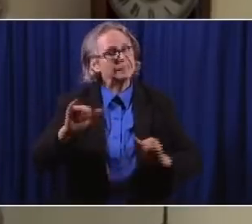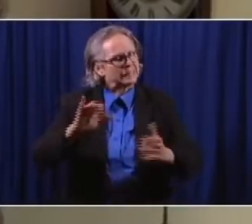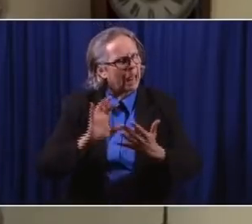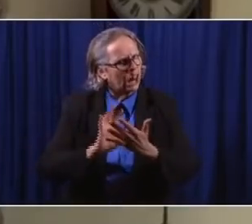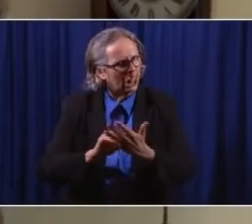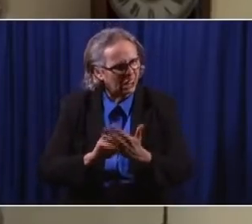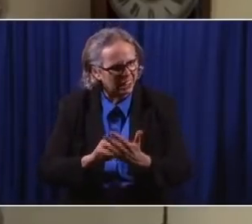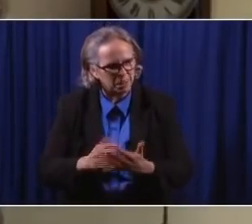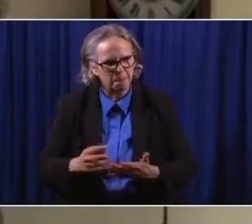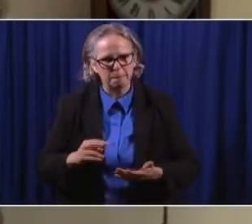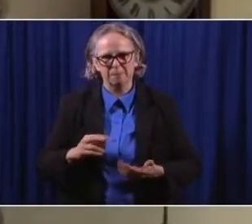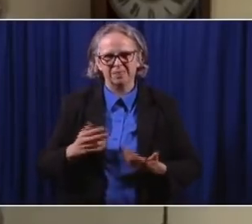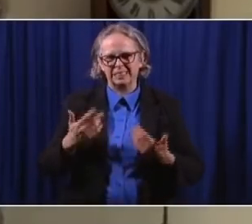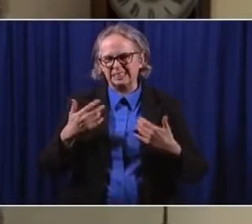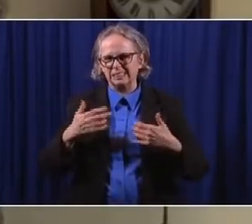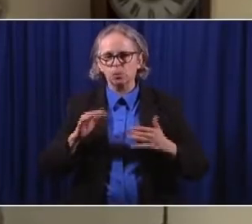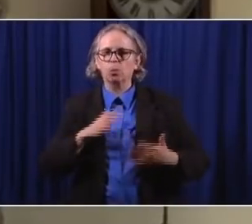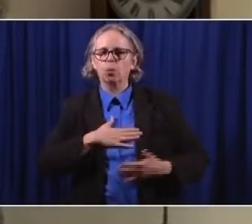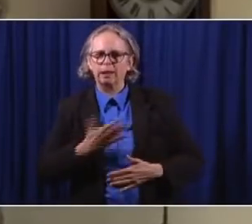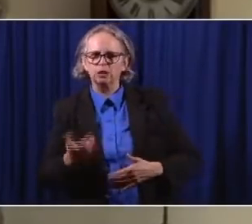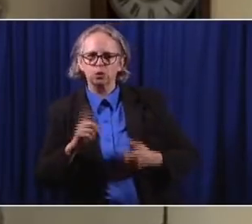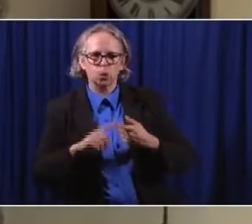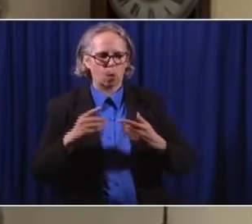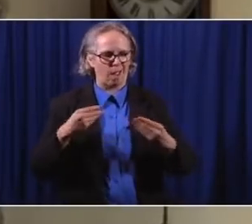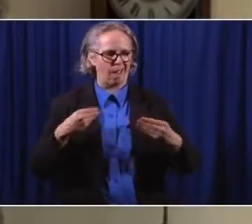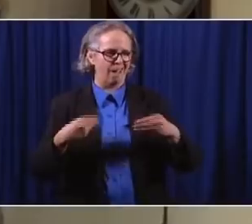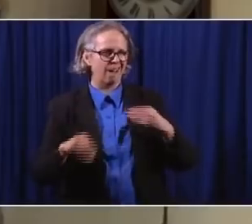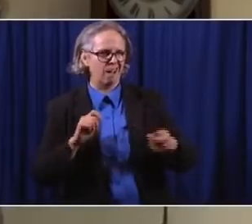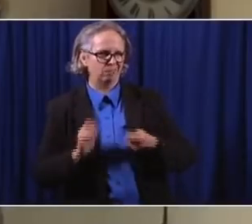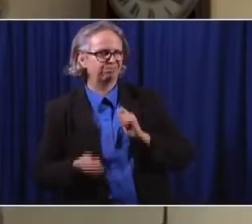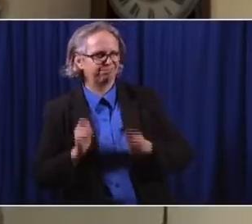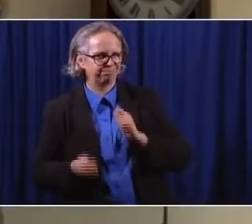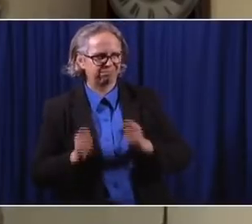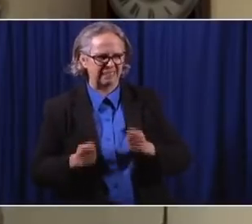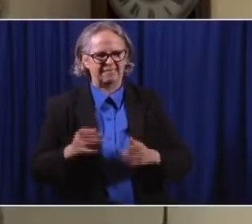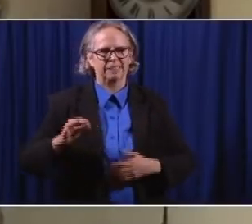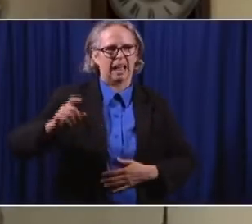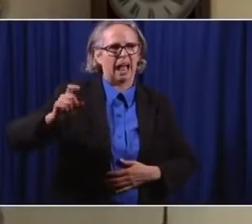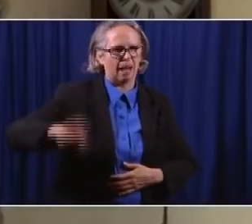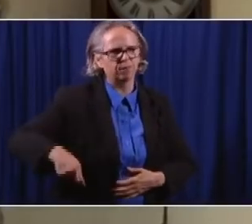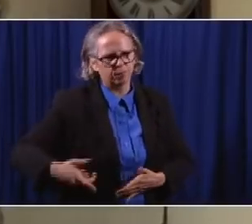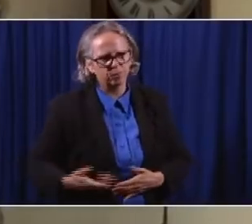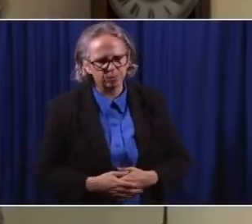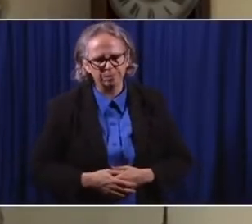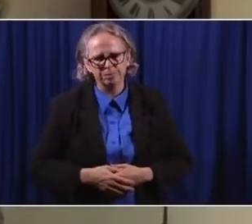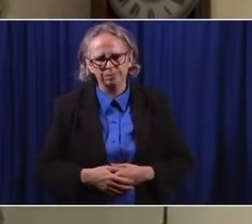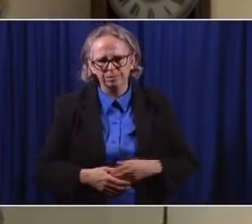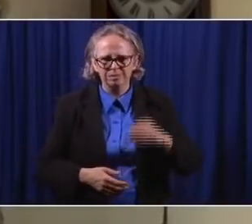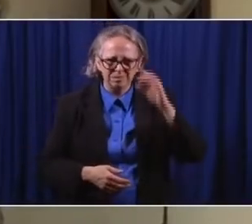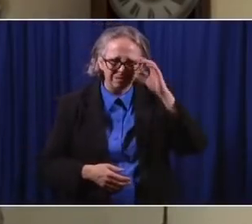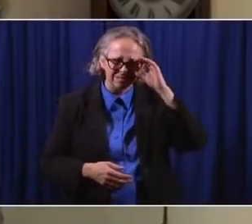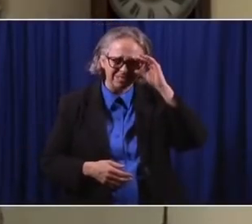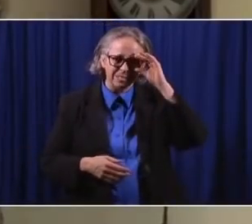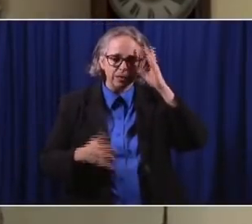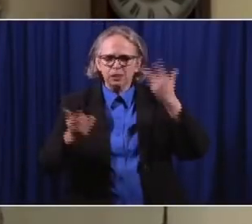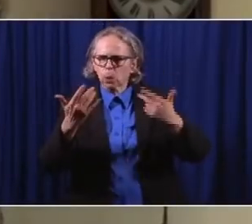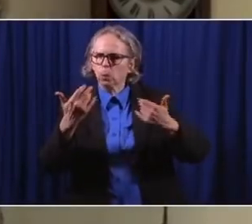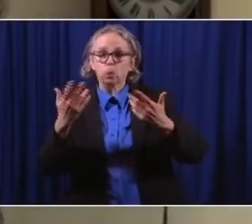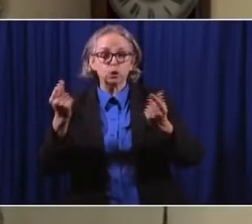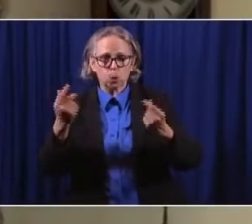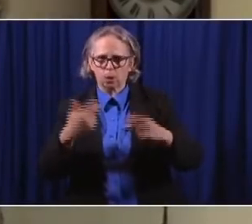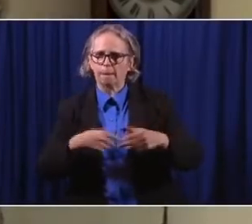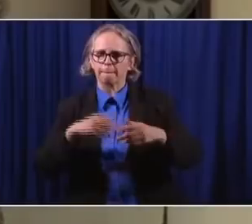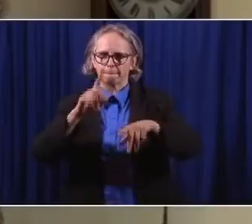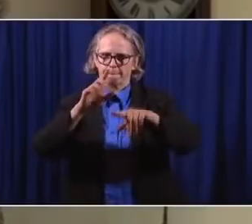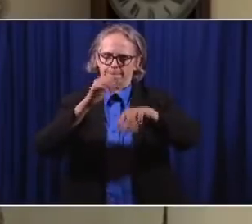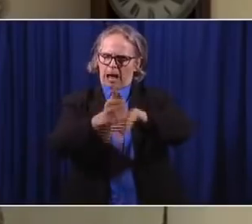it adjusted correctly? But the whole idea is, we've got to stay on this virus. If the